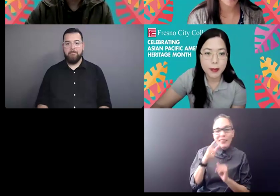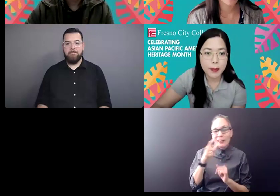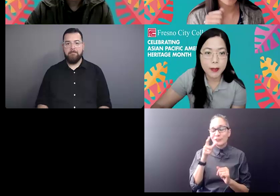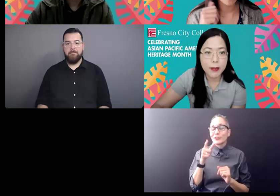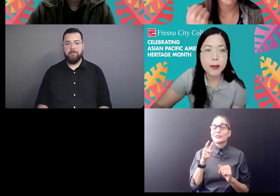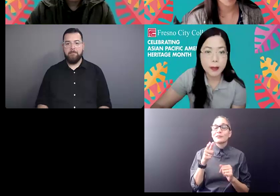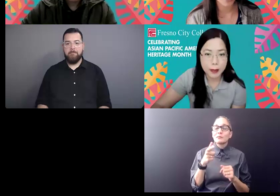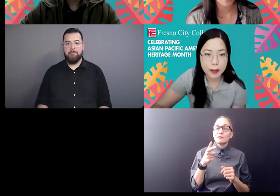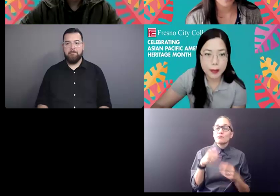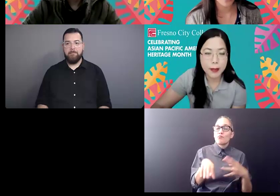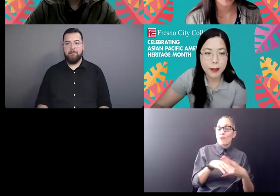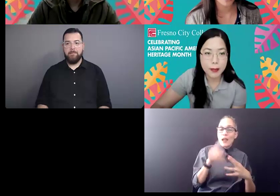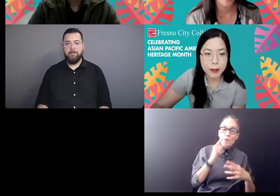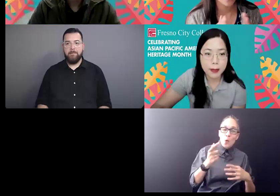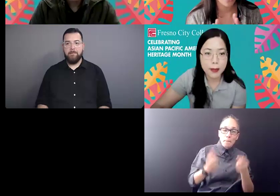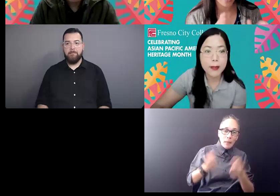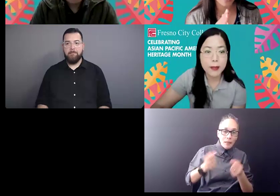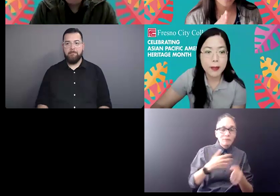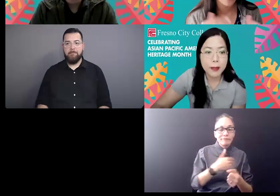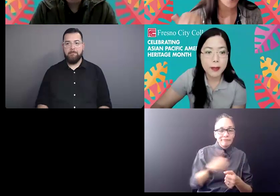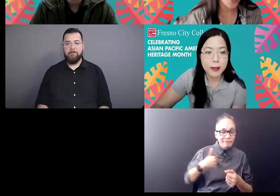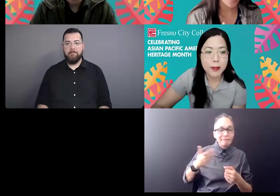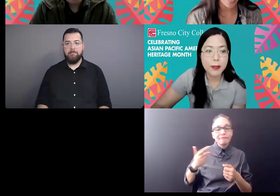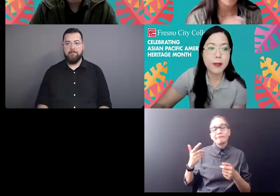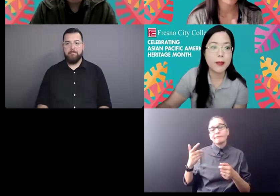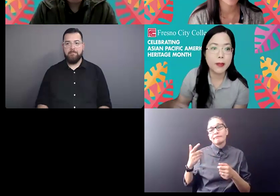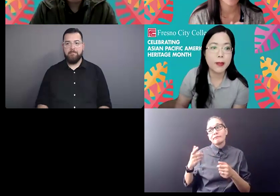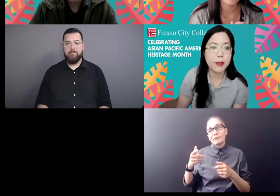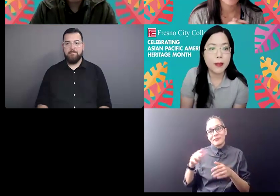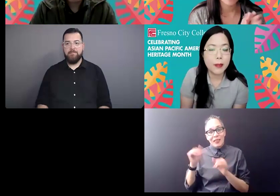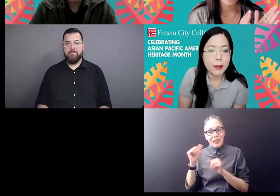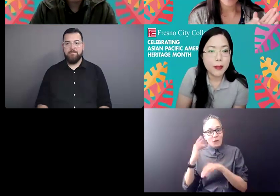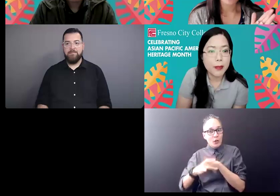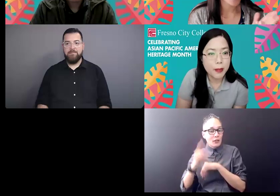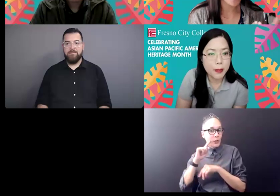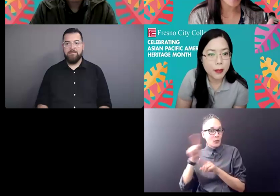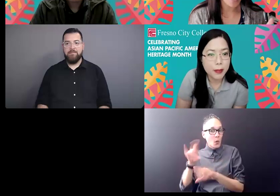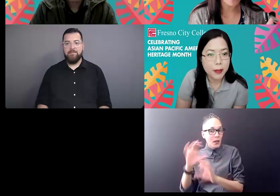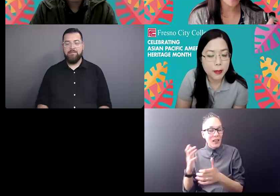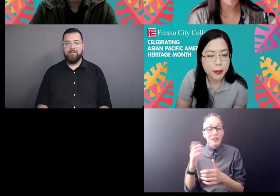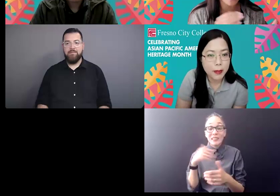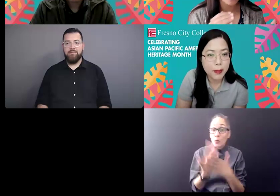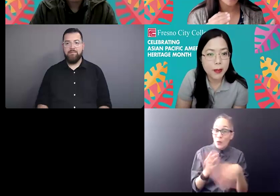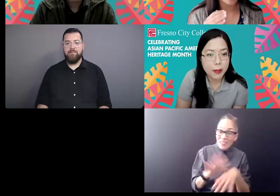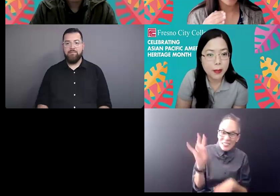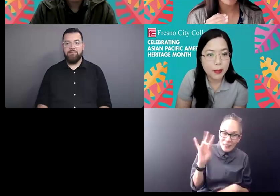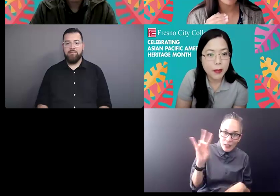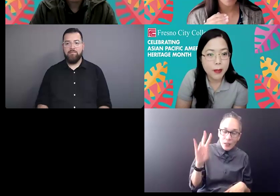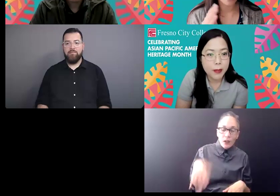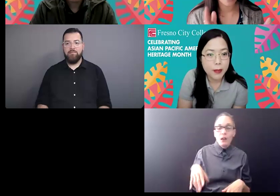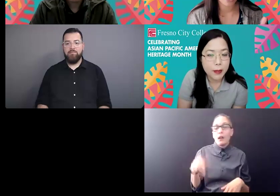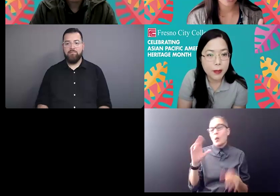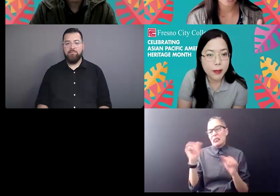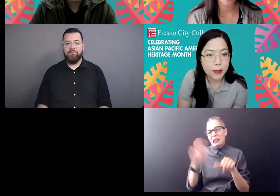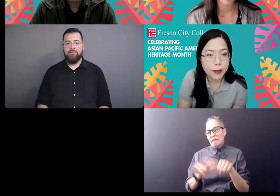pumping breaks, and leave at 3:30 so that I could go to class. But I would come in at 7, I would leave